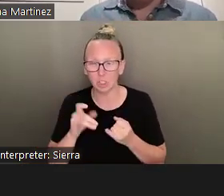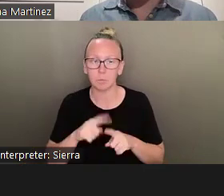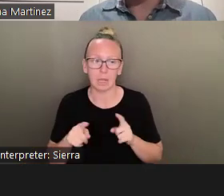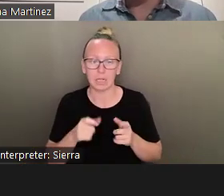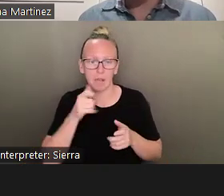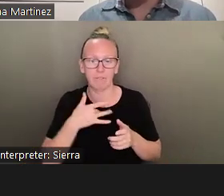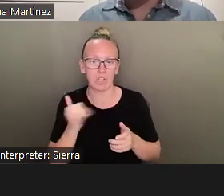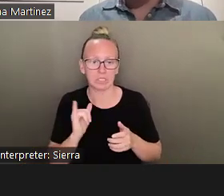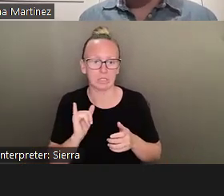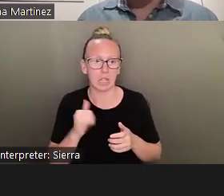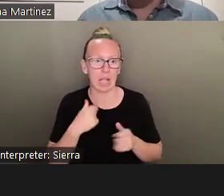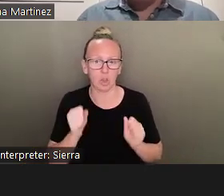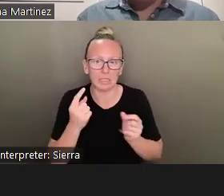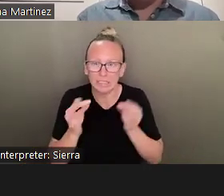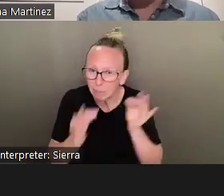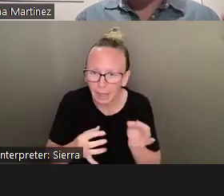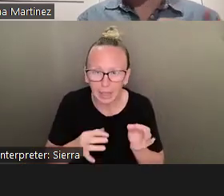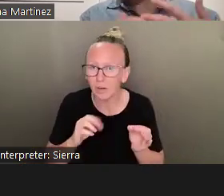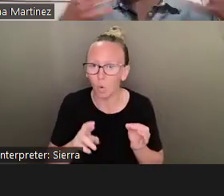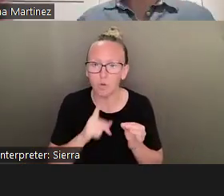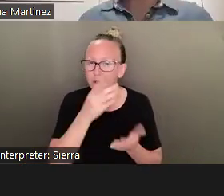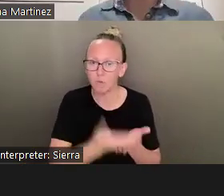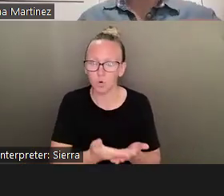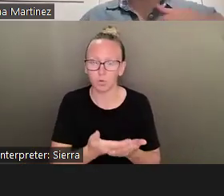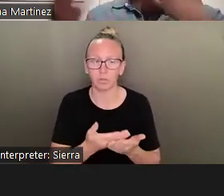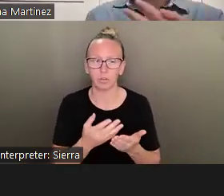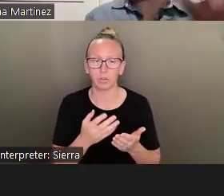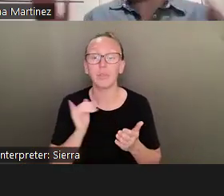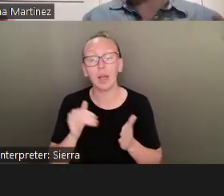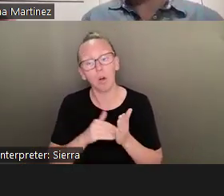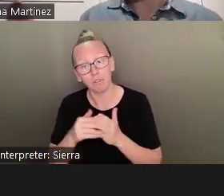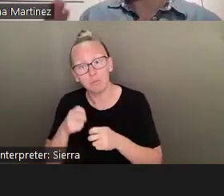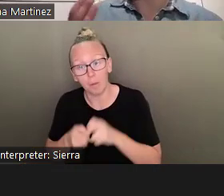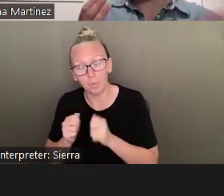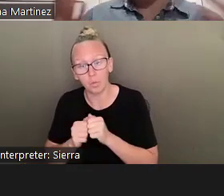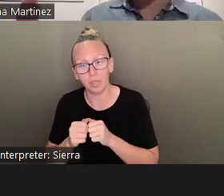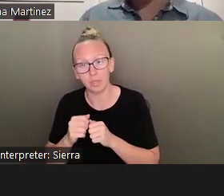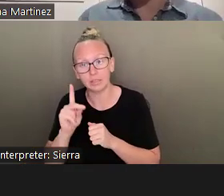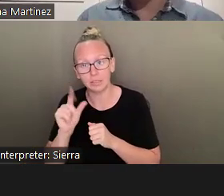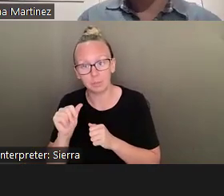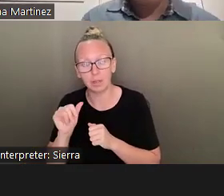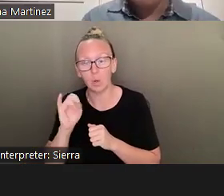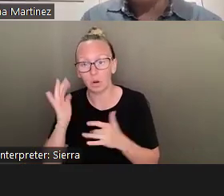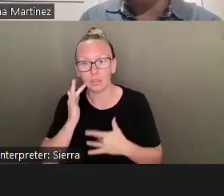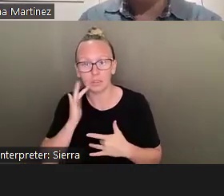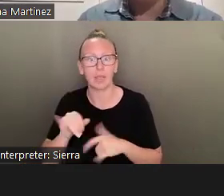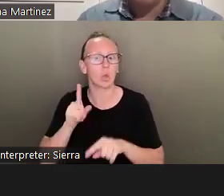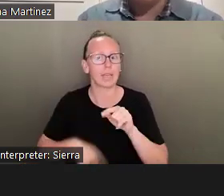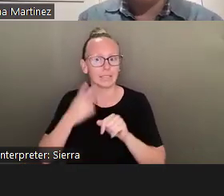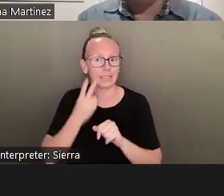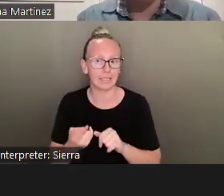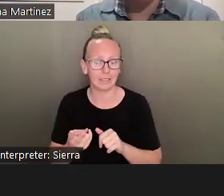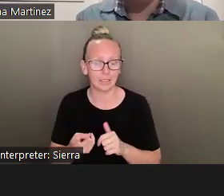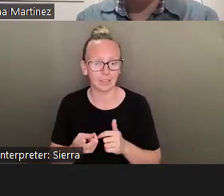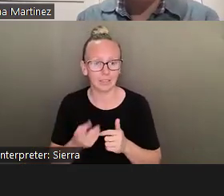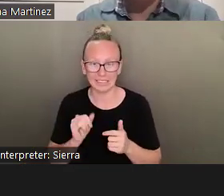and prove, right? And that is often the problem with invisible disability or sickness. And so